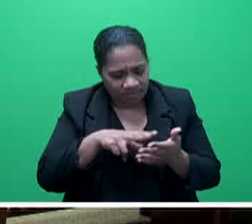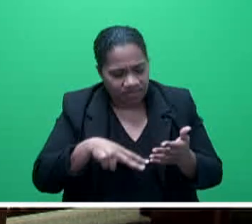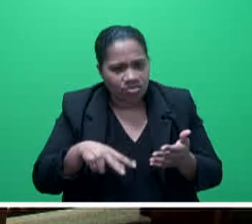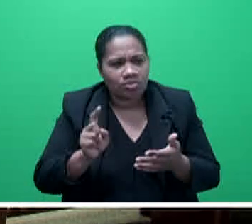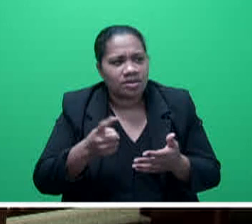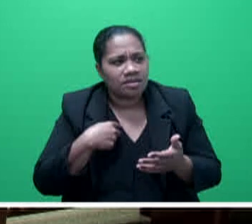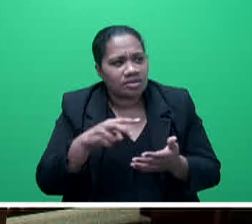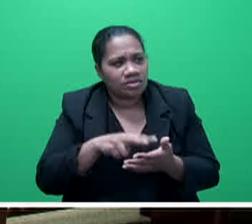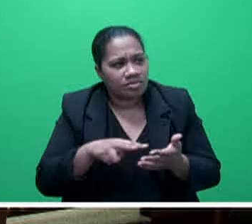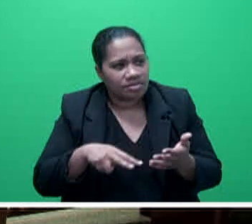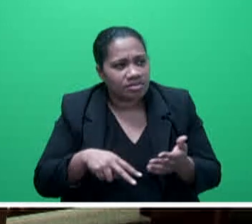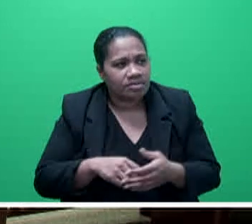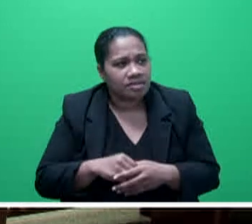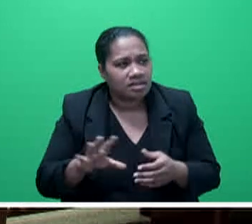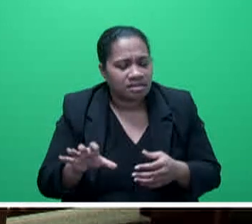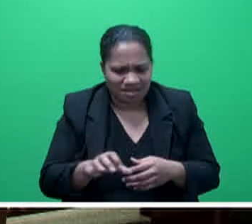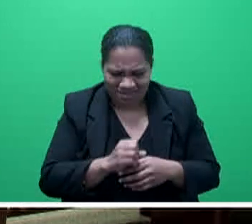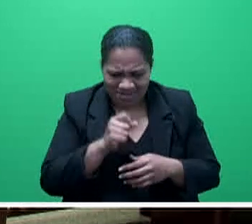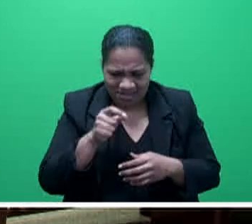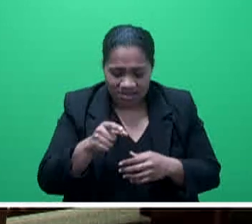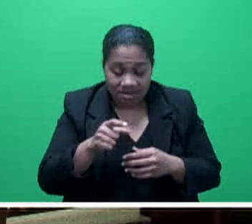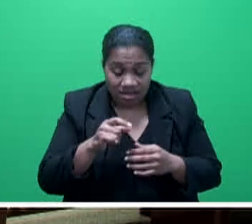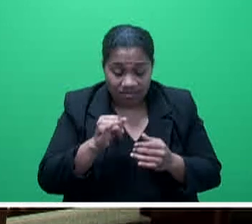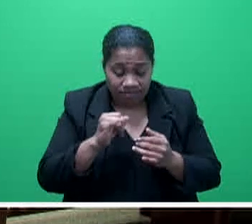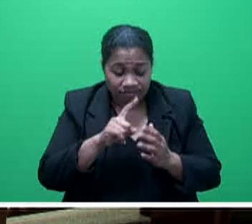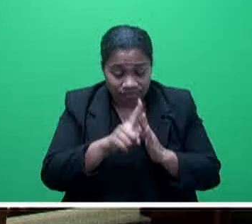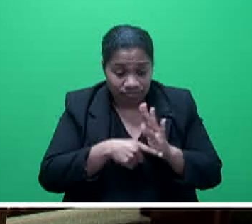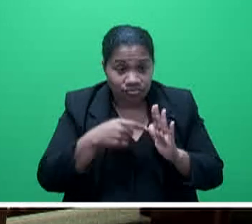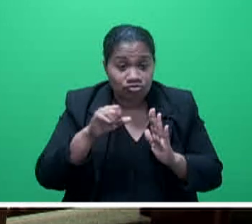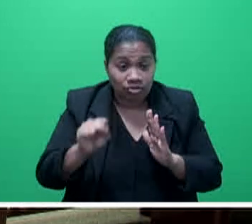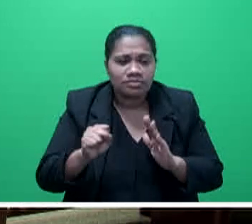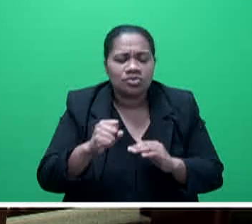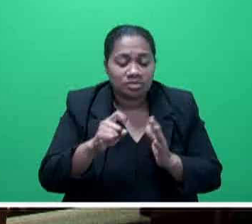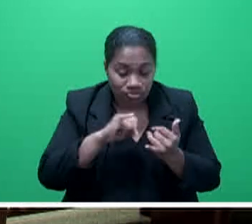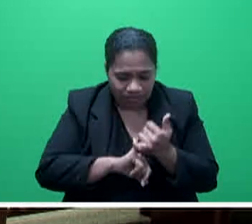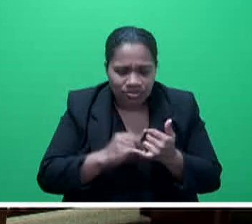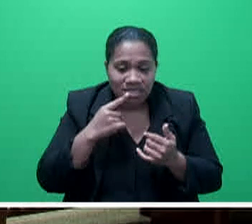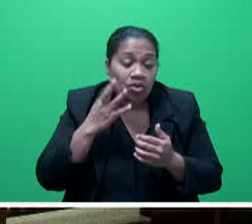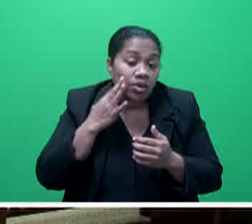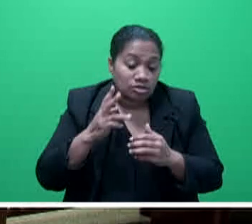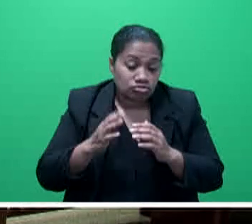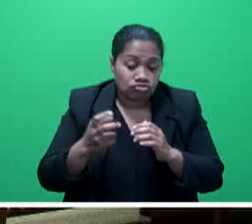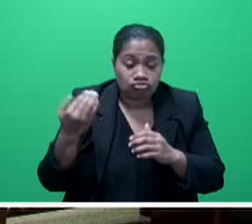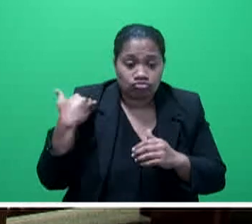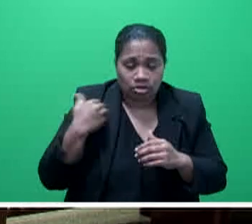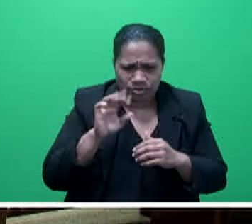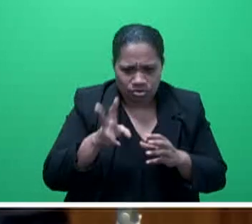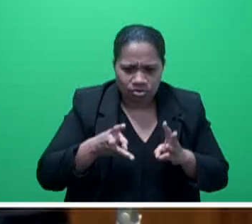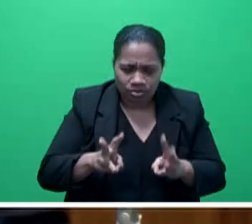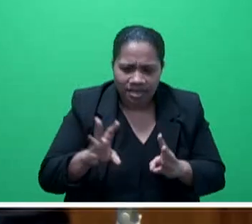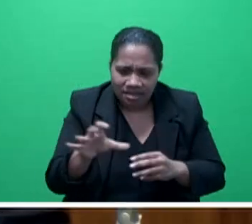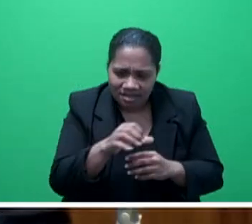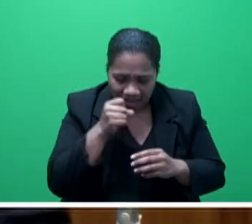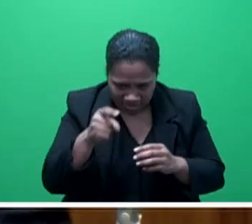board the admonition of his elder brother James, who had this to say: "When troubles come your way, consider it an opportunity for great